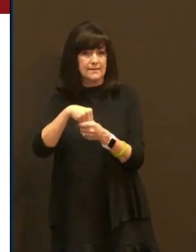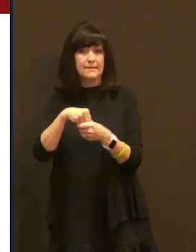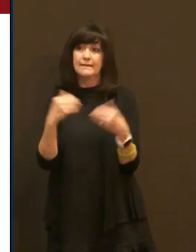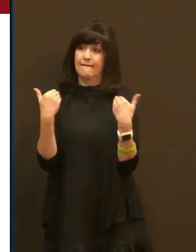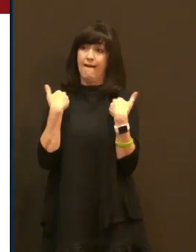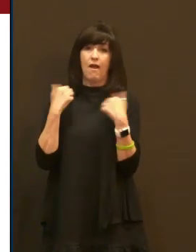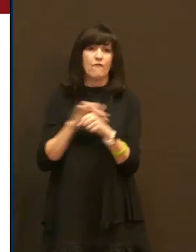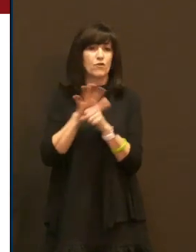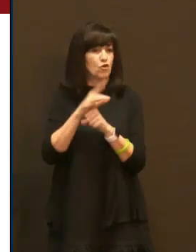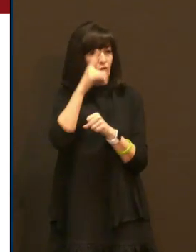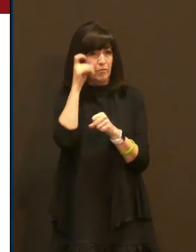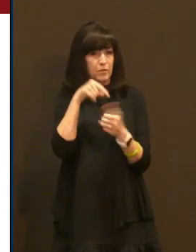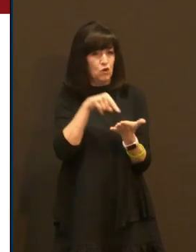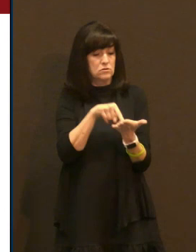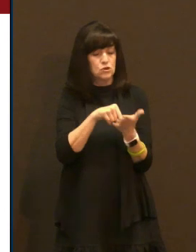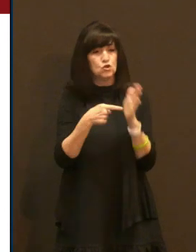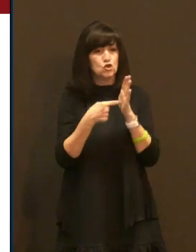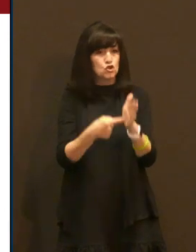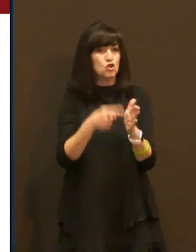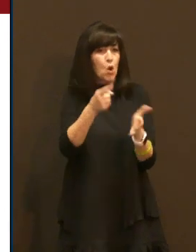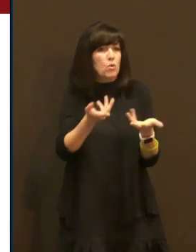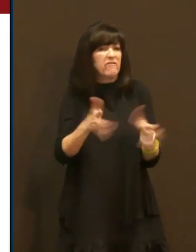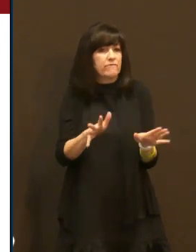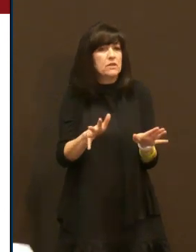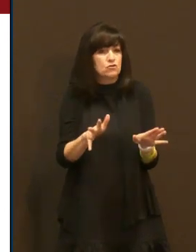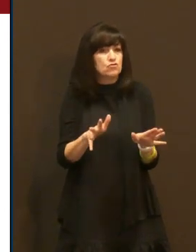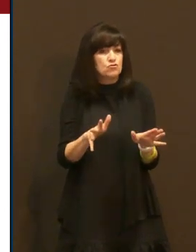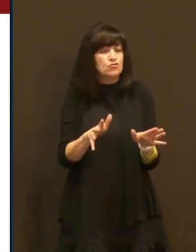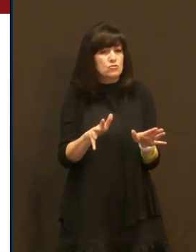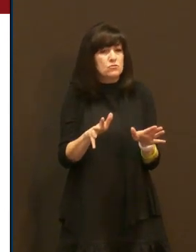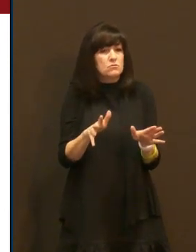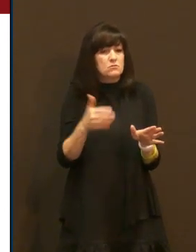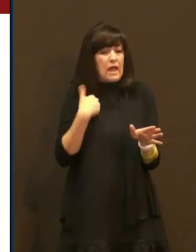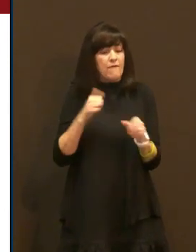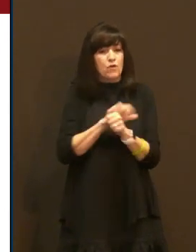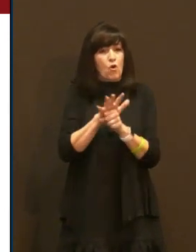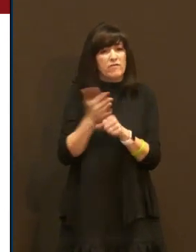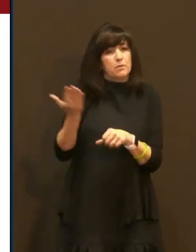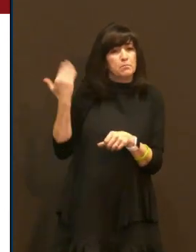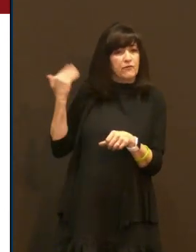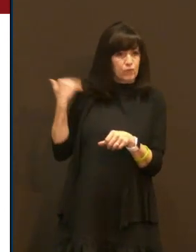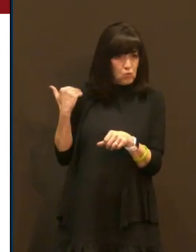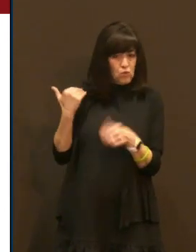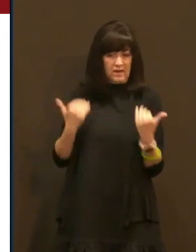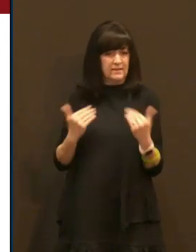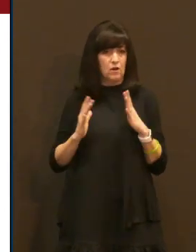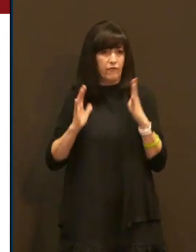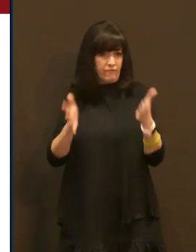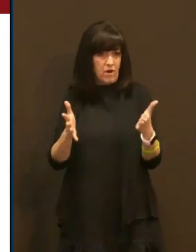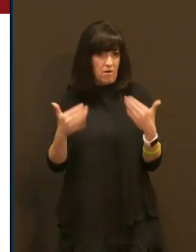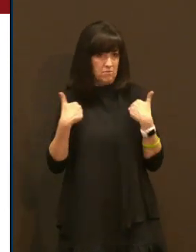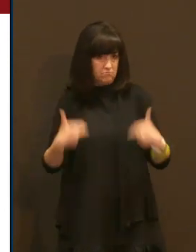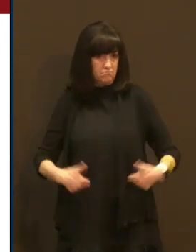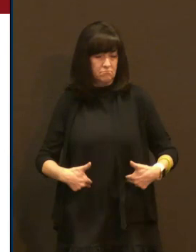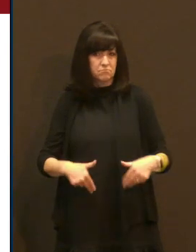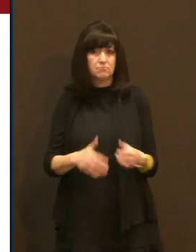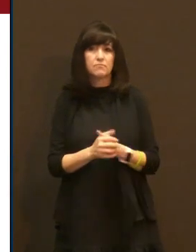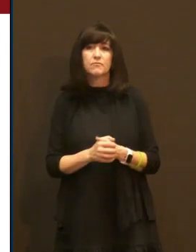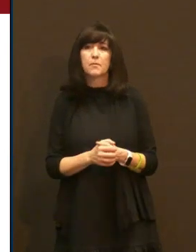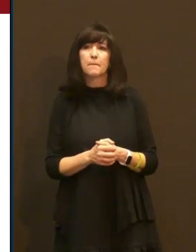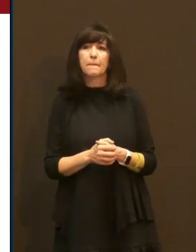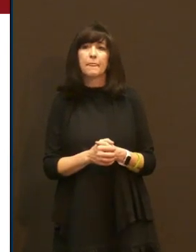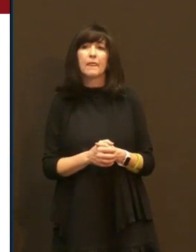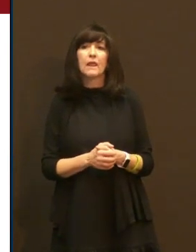When we report our cases to the Centers for Disease Control and Prevention, we report the combination of the PCR positive